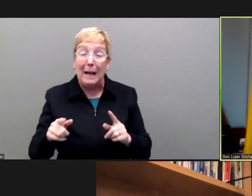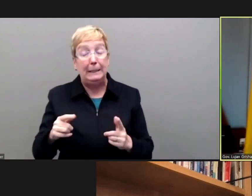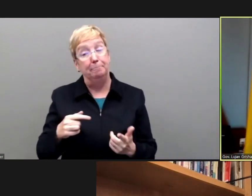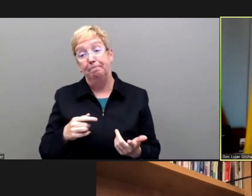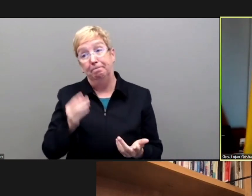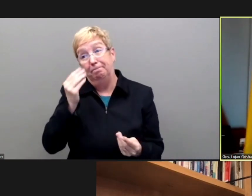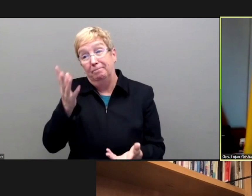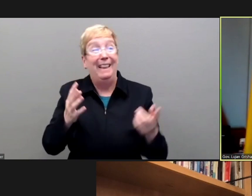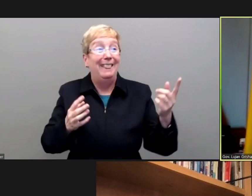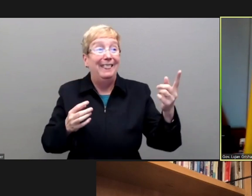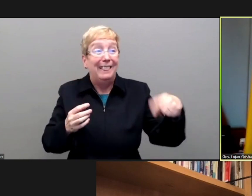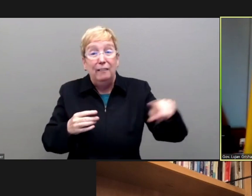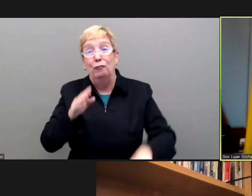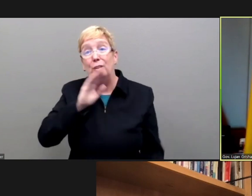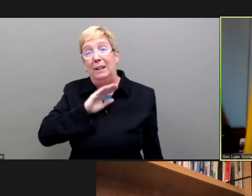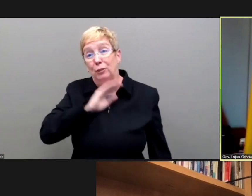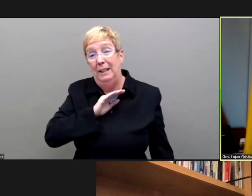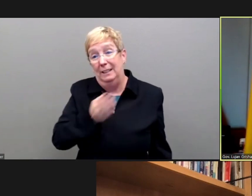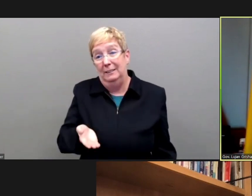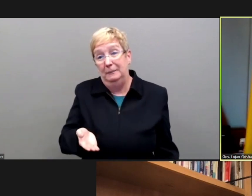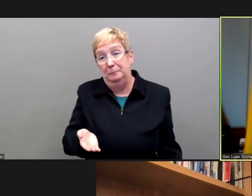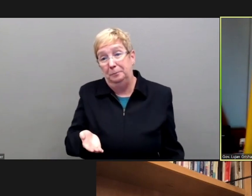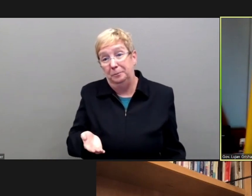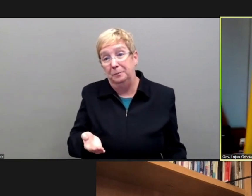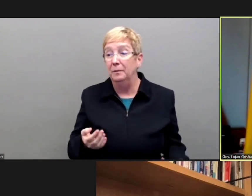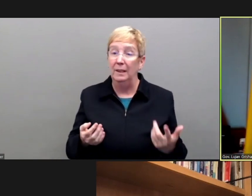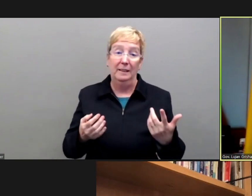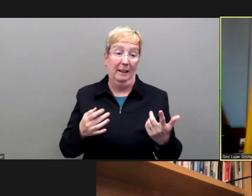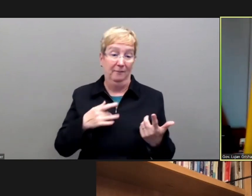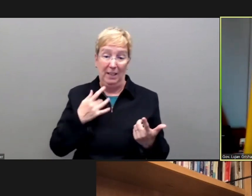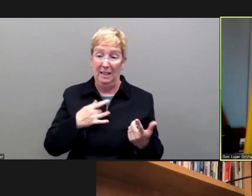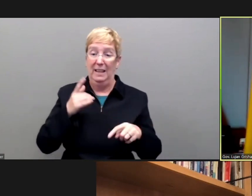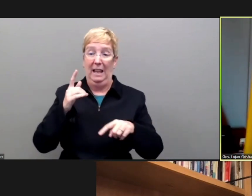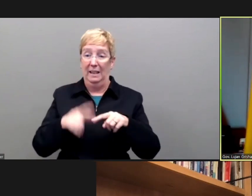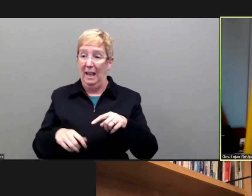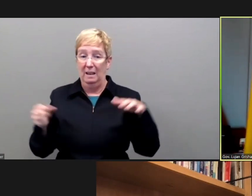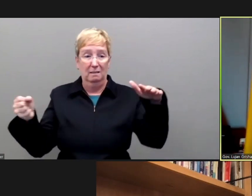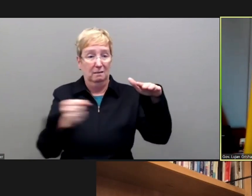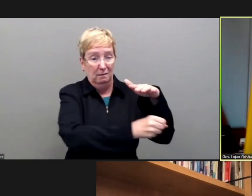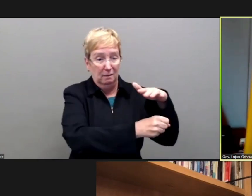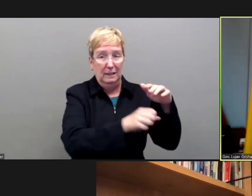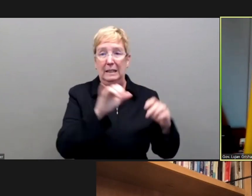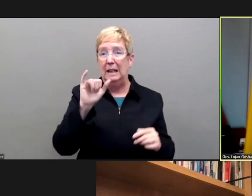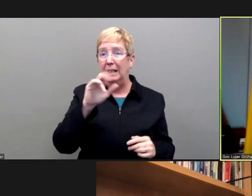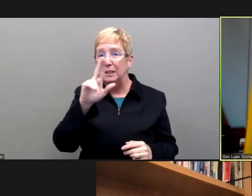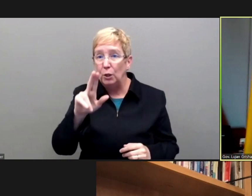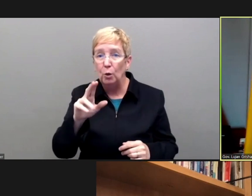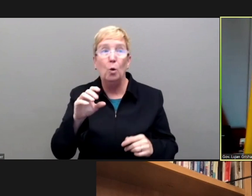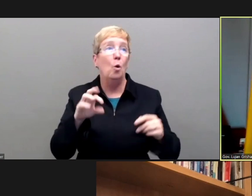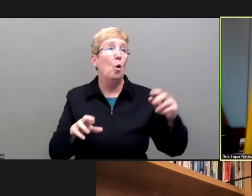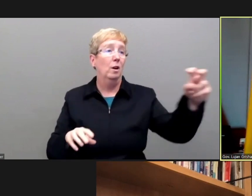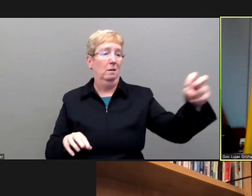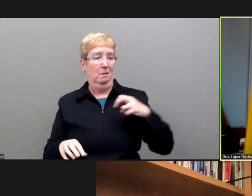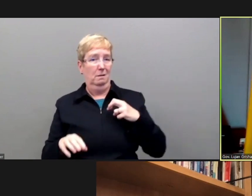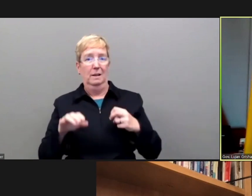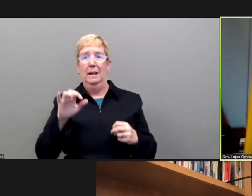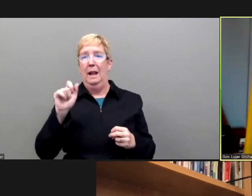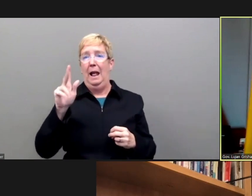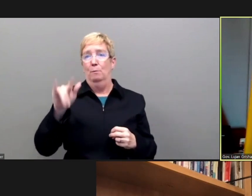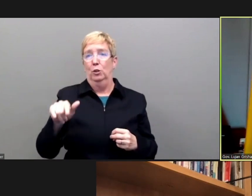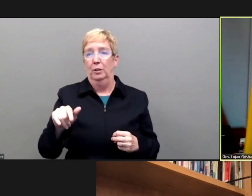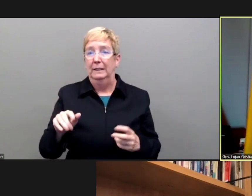that we continue to not be able to take a patient into an ICU bed or patients into Albuquerque. We still have